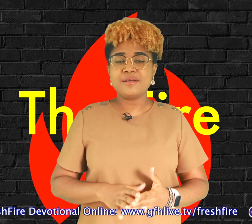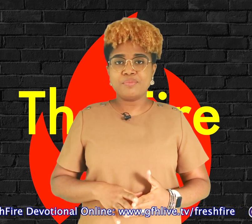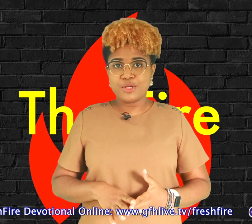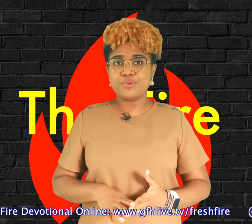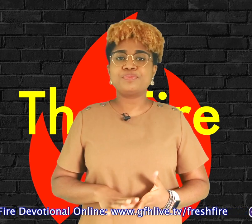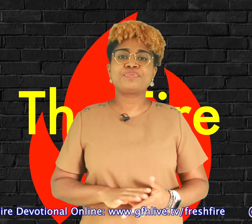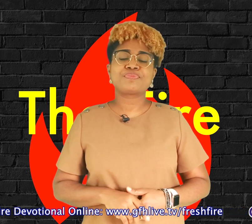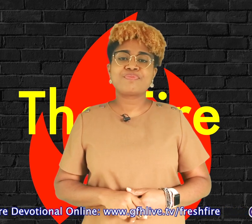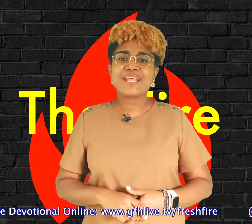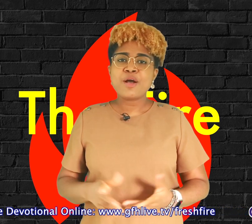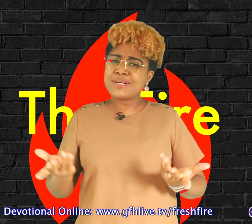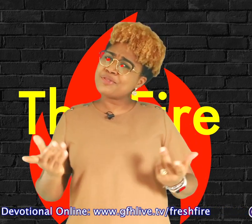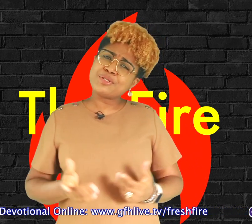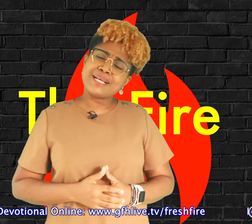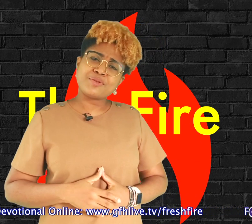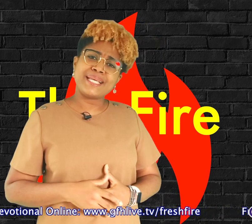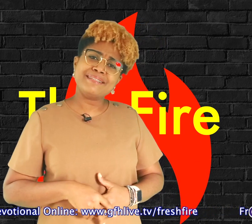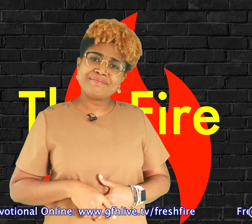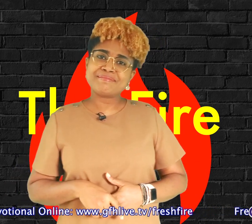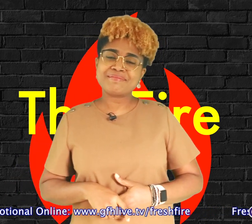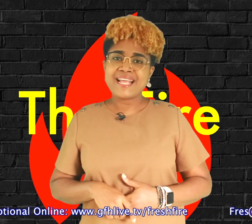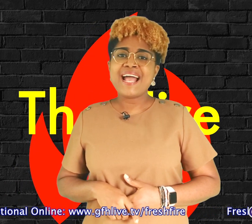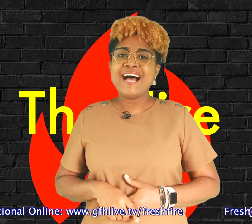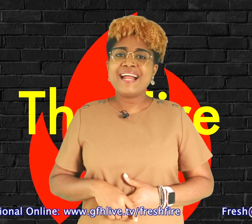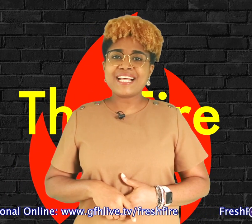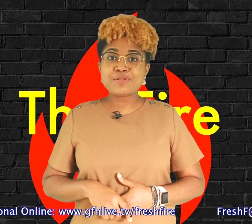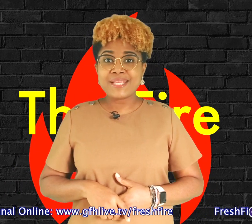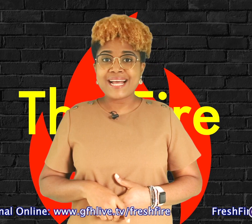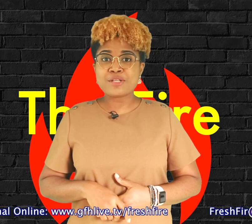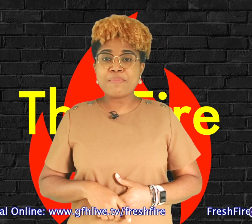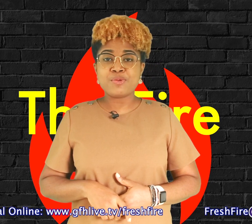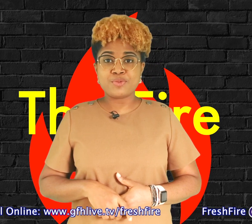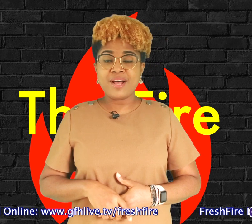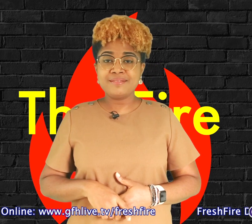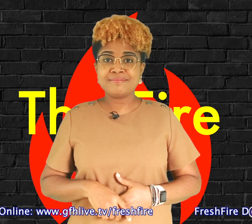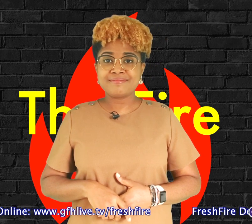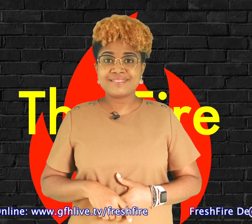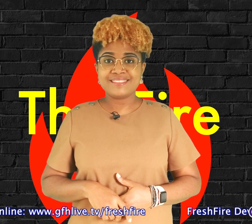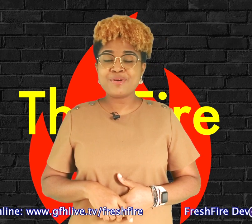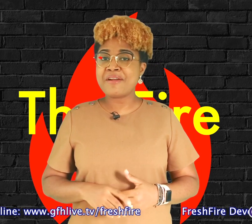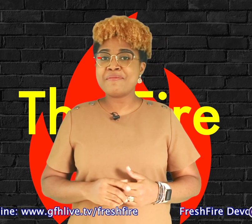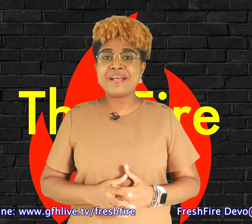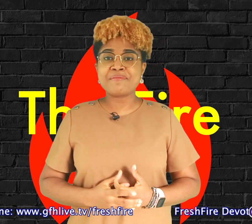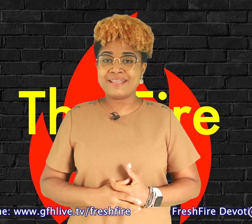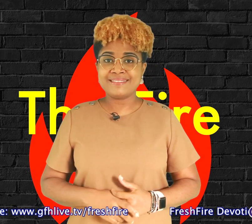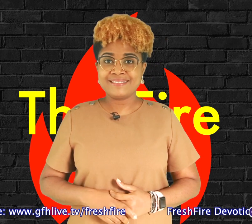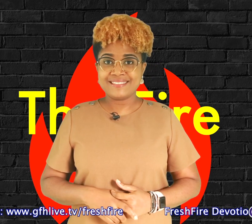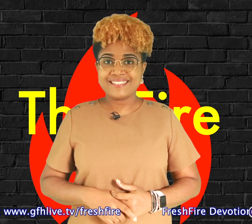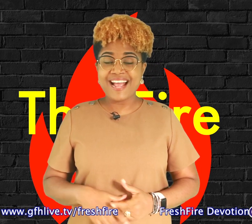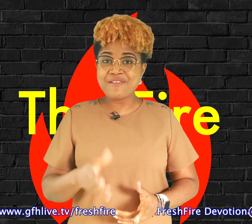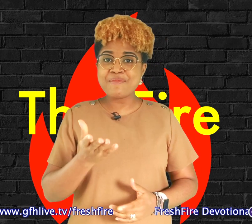link below. What did we do last week? Last week, our topic was what? Who can remind